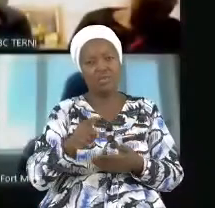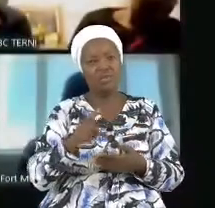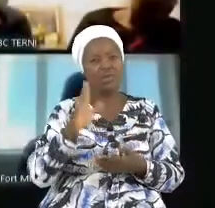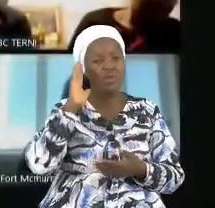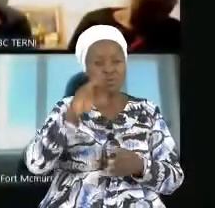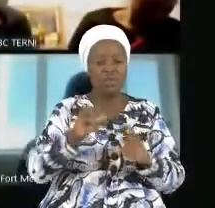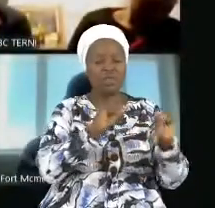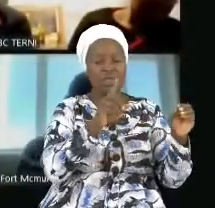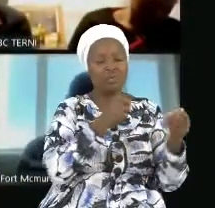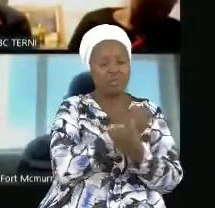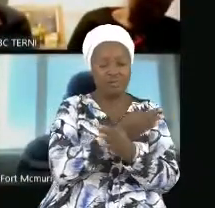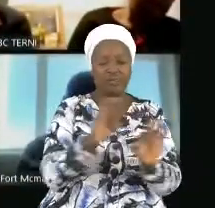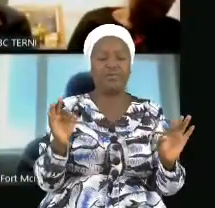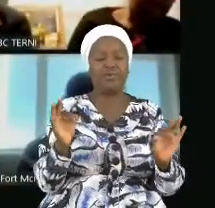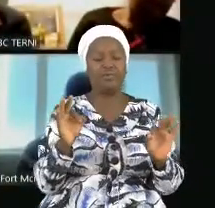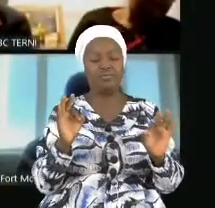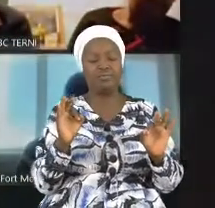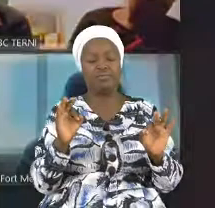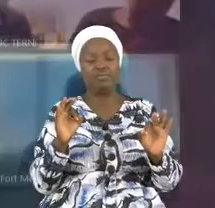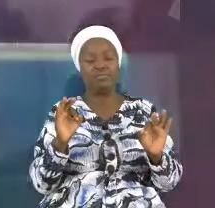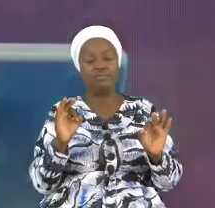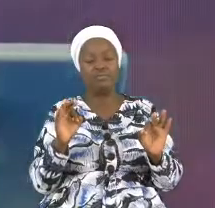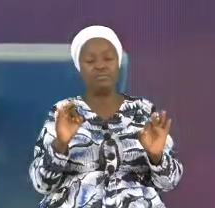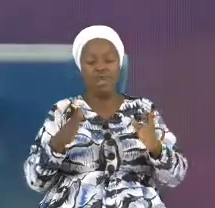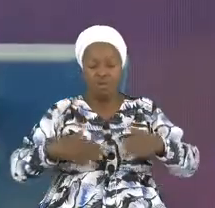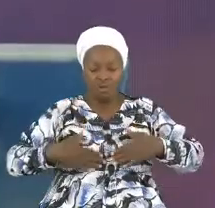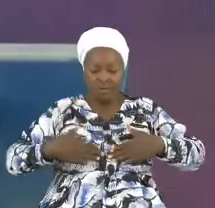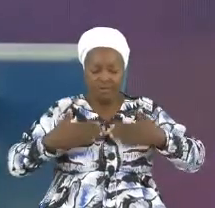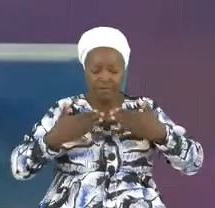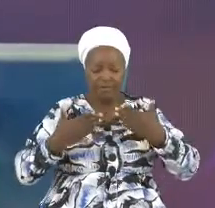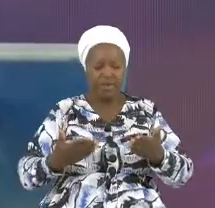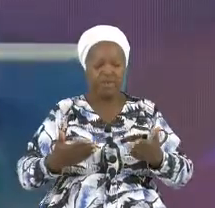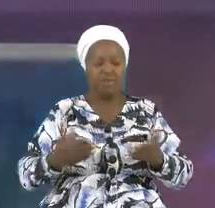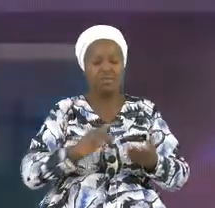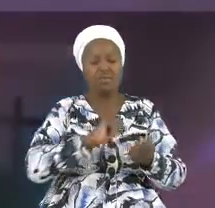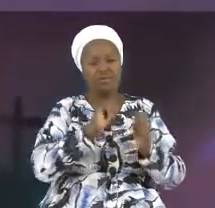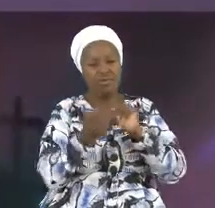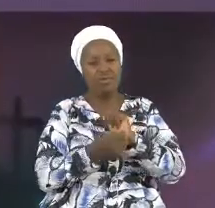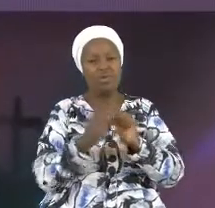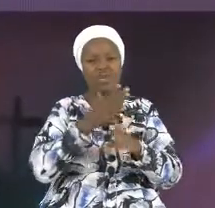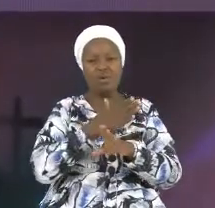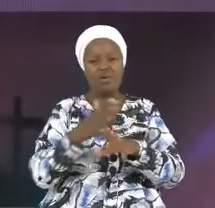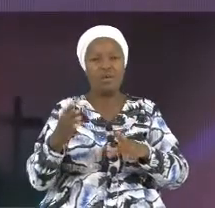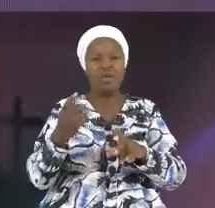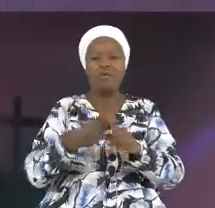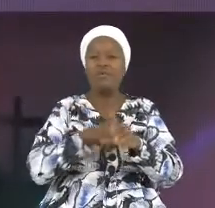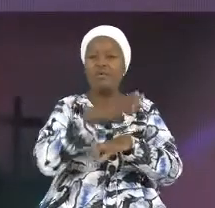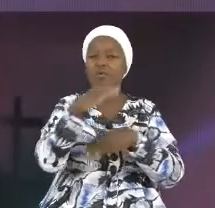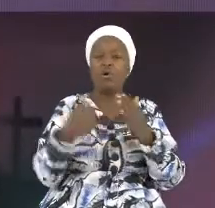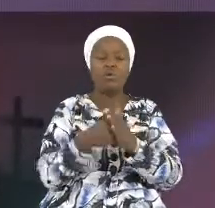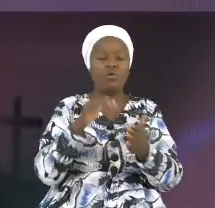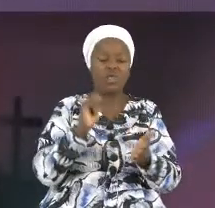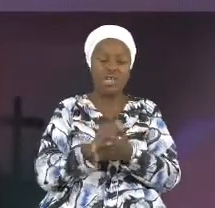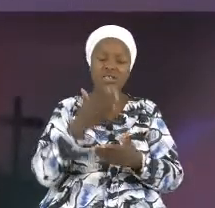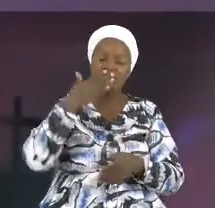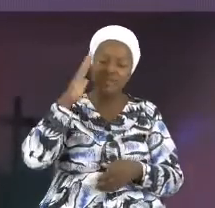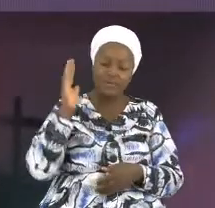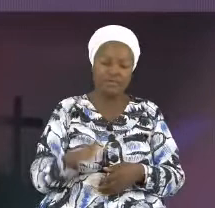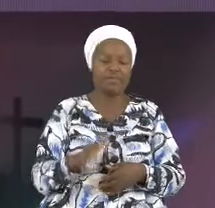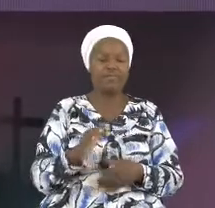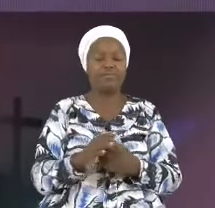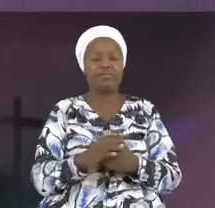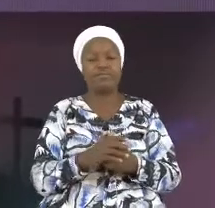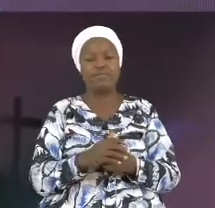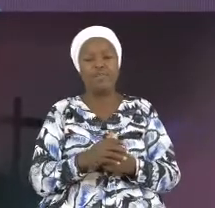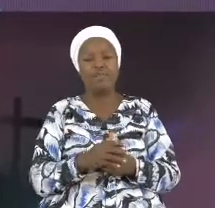free. Confess, turn away from all that evil. And the Lord